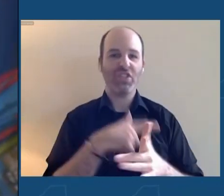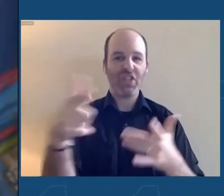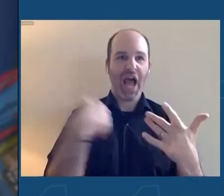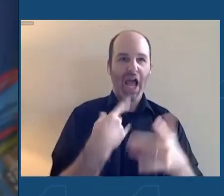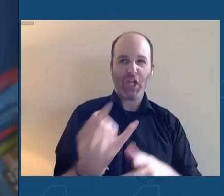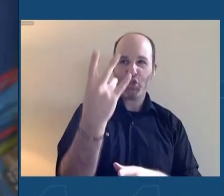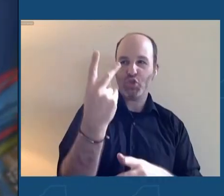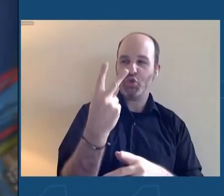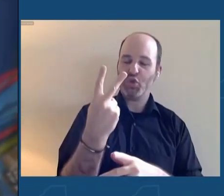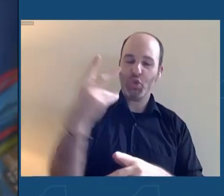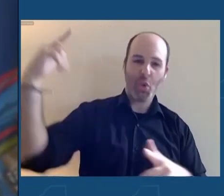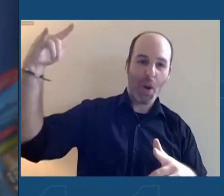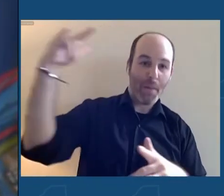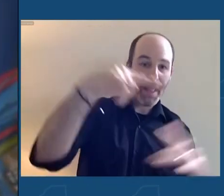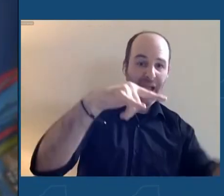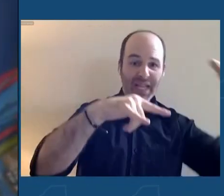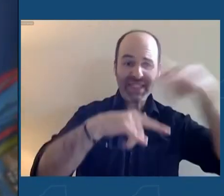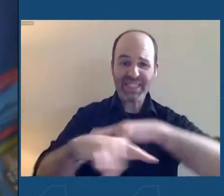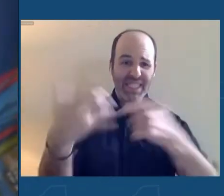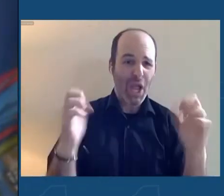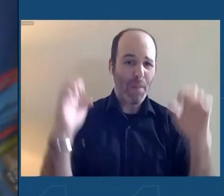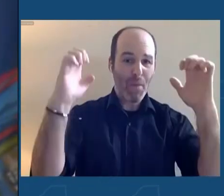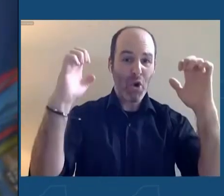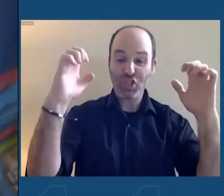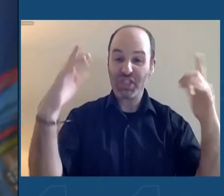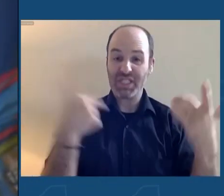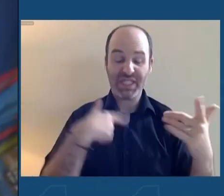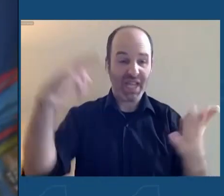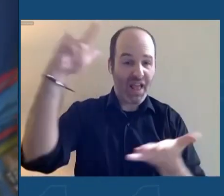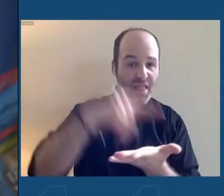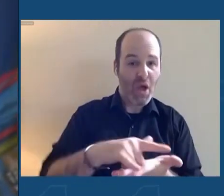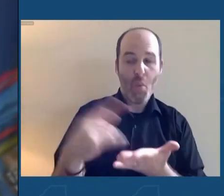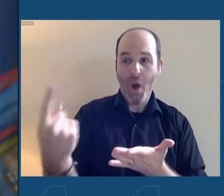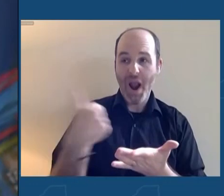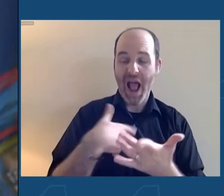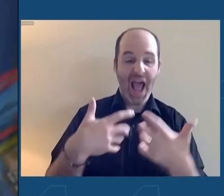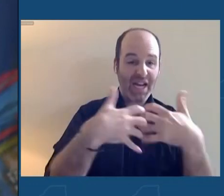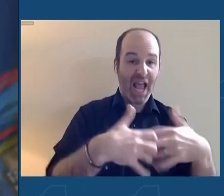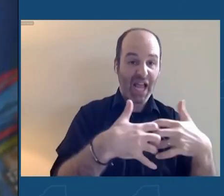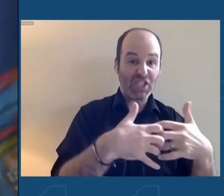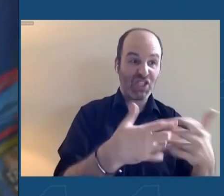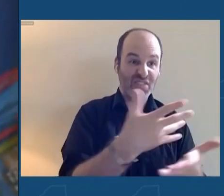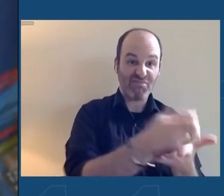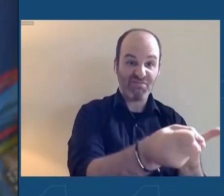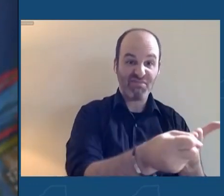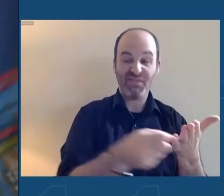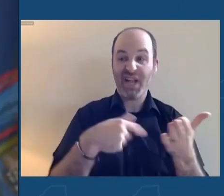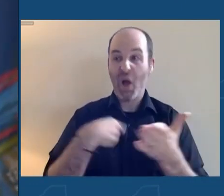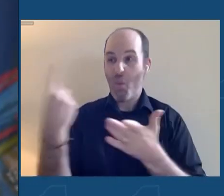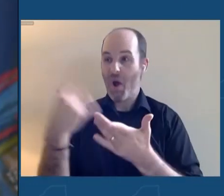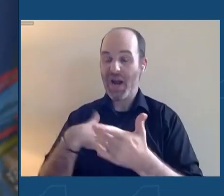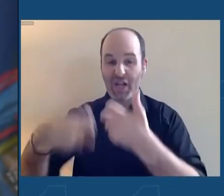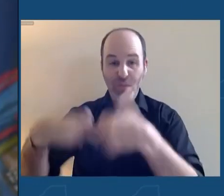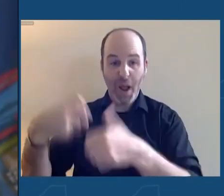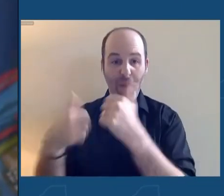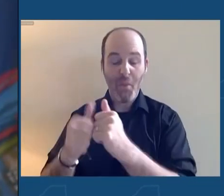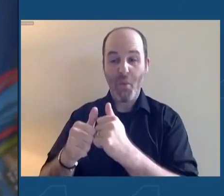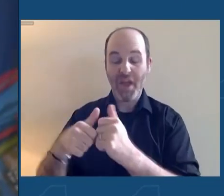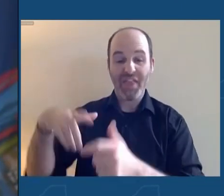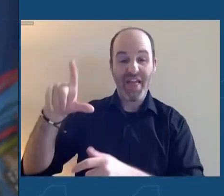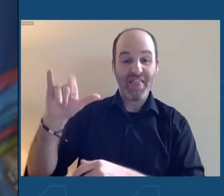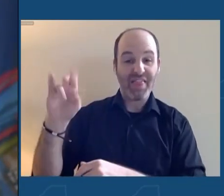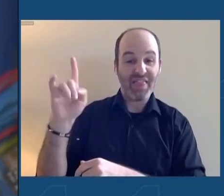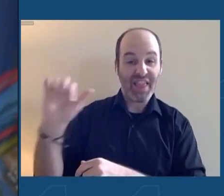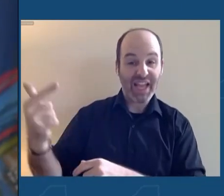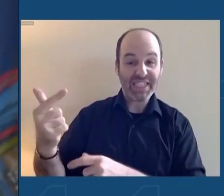in emergency landings, one that had an engine out and another that had trouble with its landing gear. And then we got notice that that plane